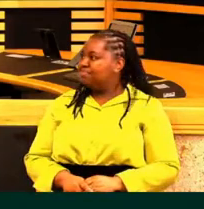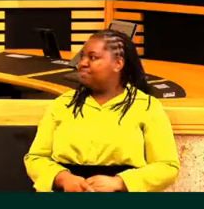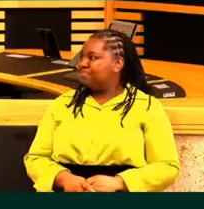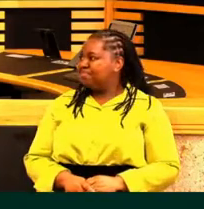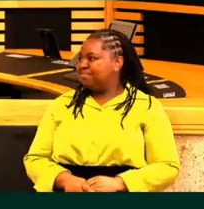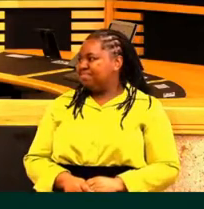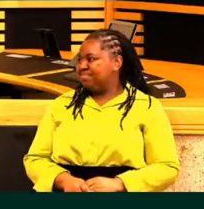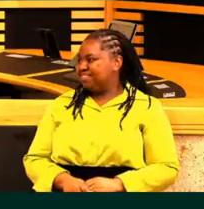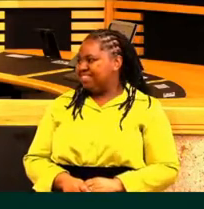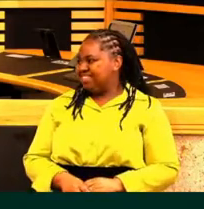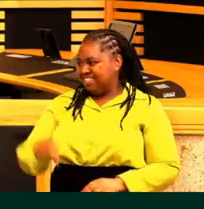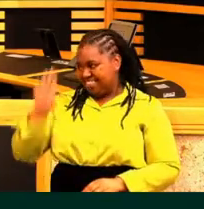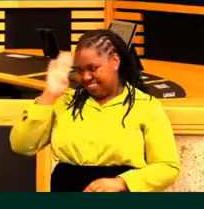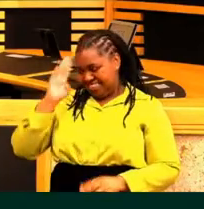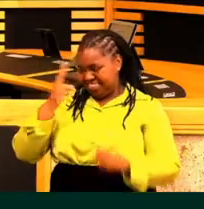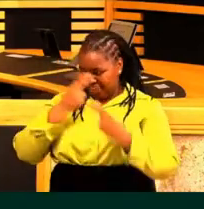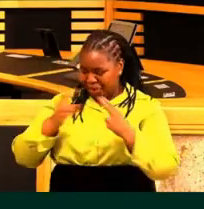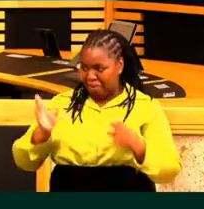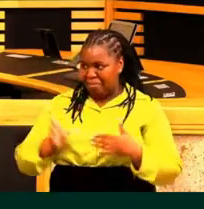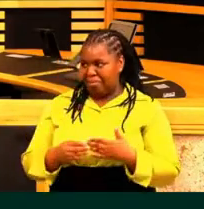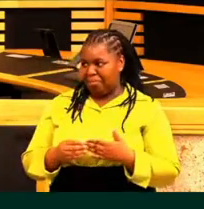honorable membersai